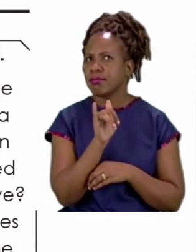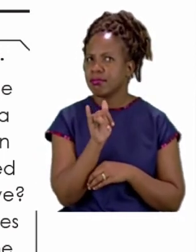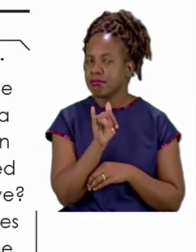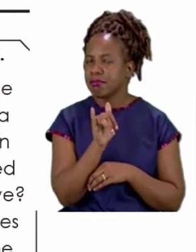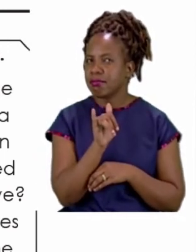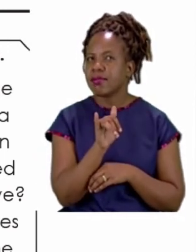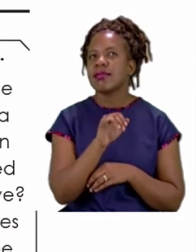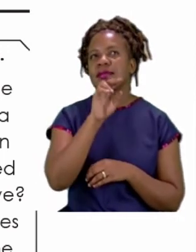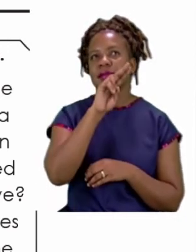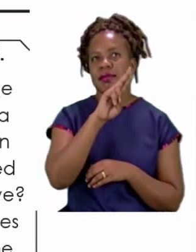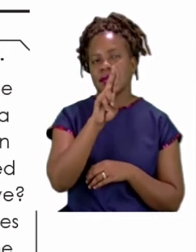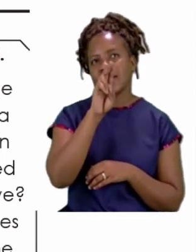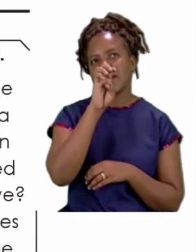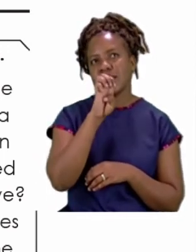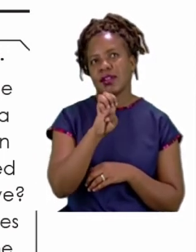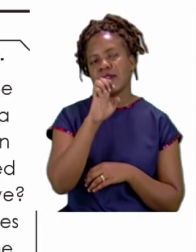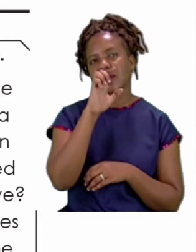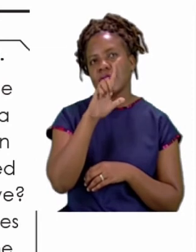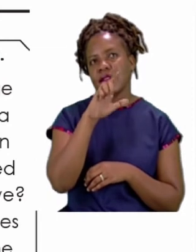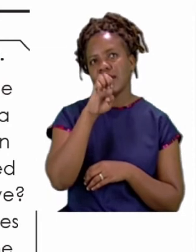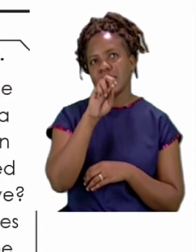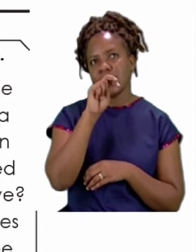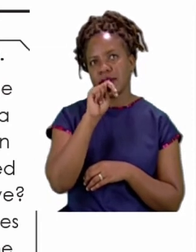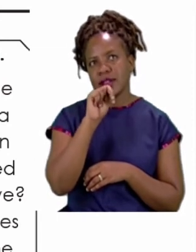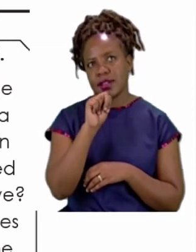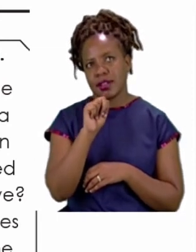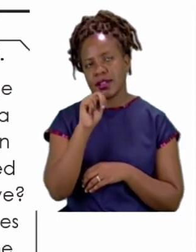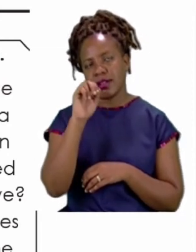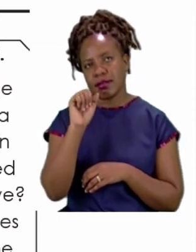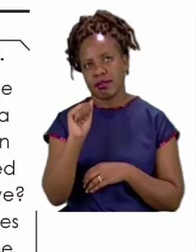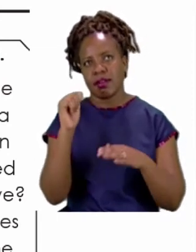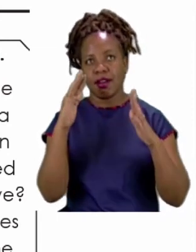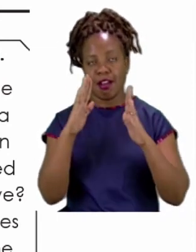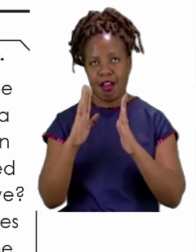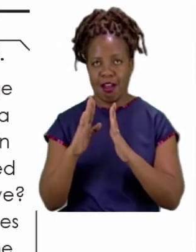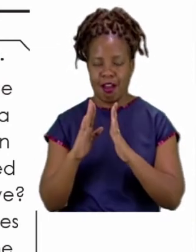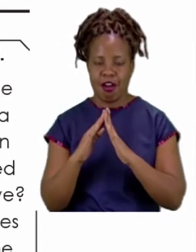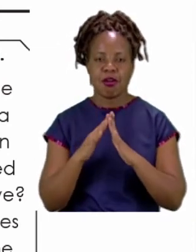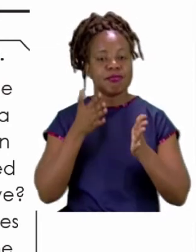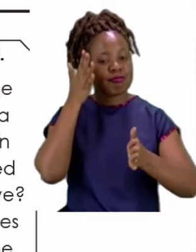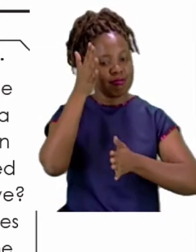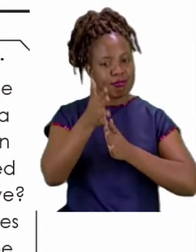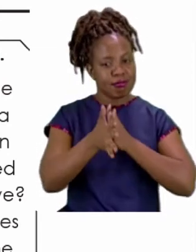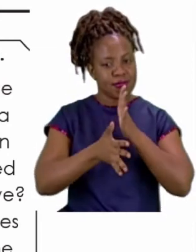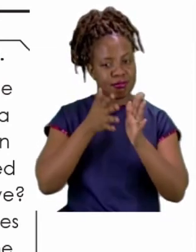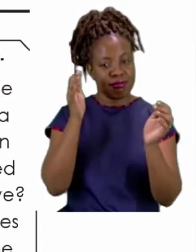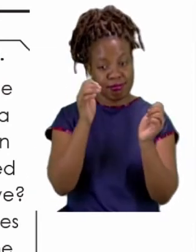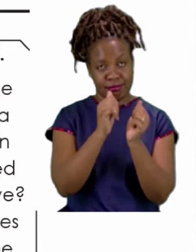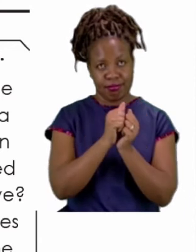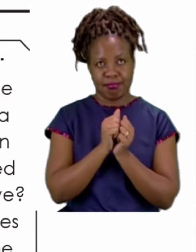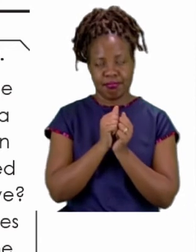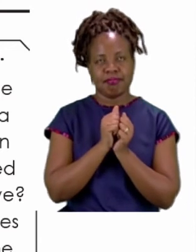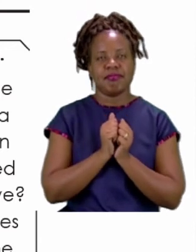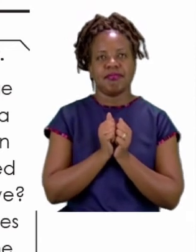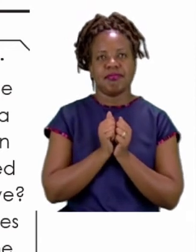Helena's house. So let us read and follow with me. Remember,